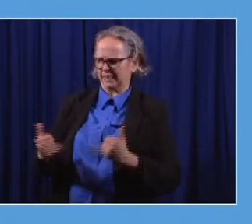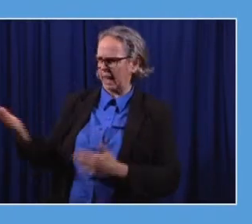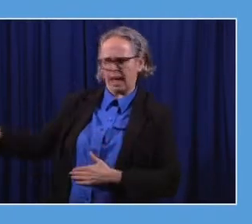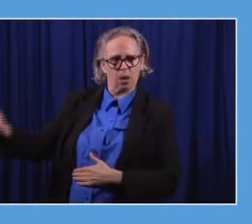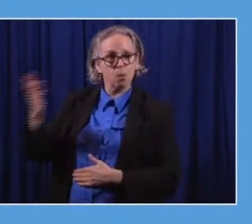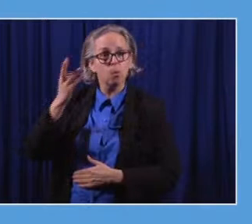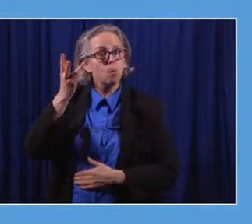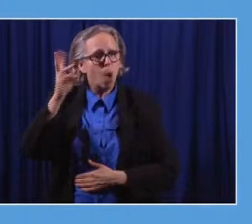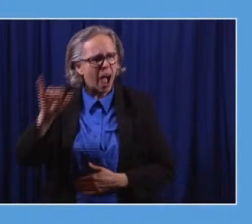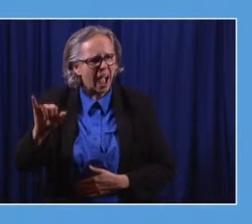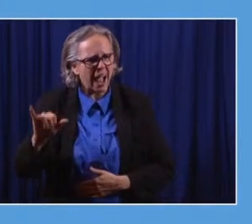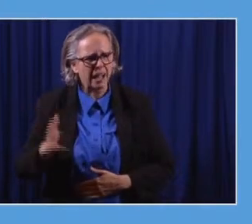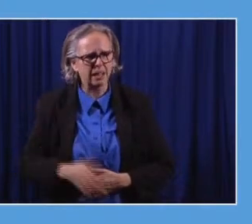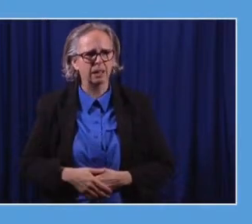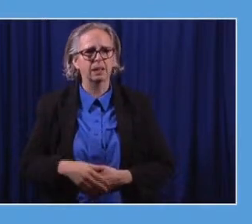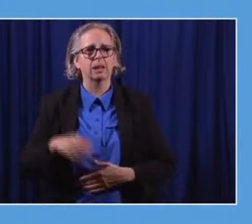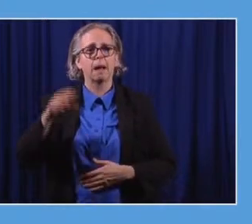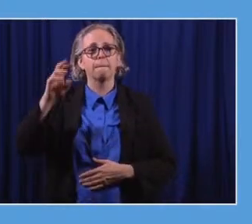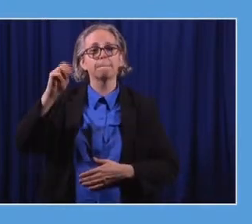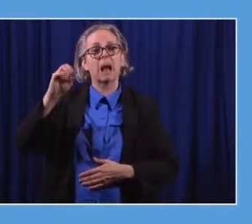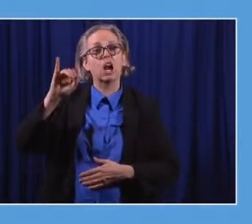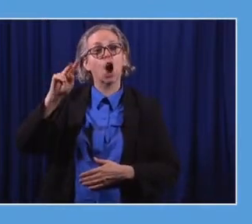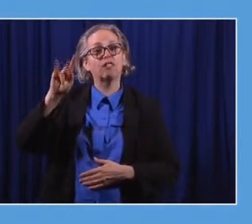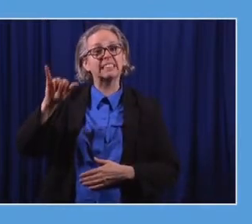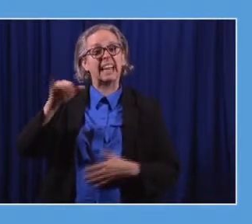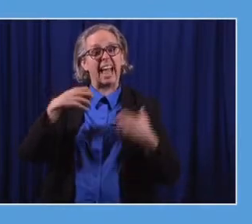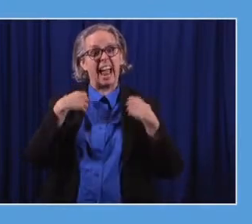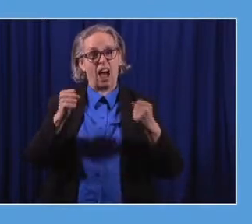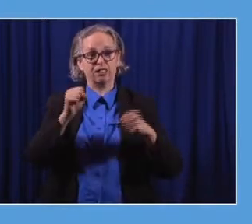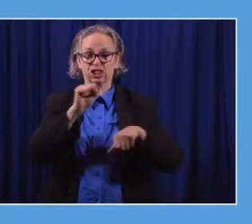COVID-19 Minority Health Strike Force. So we're glad to